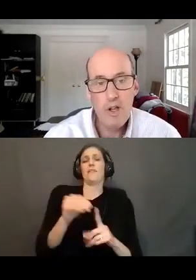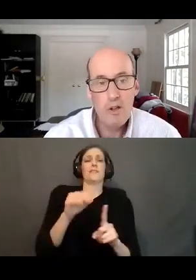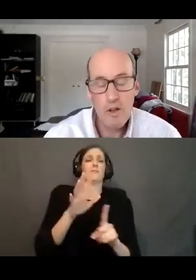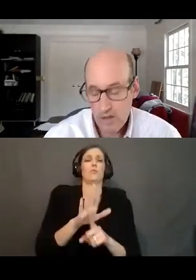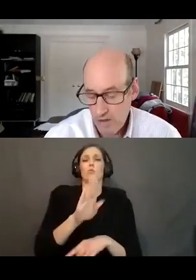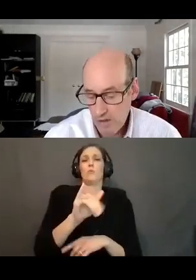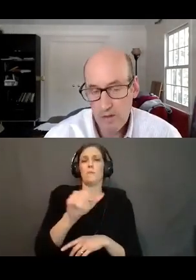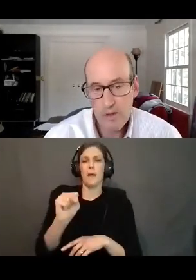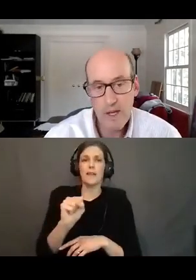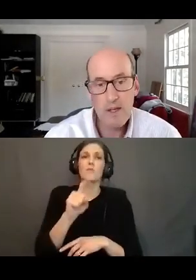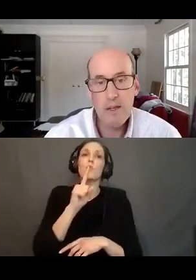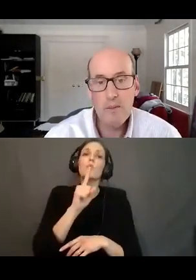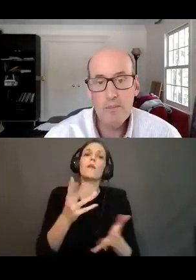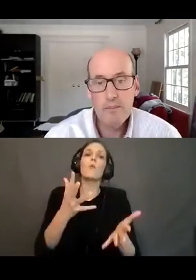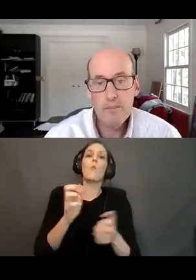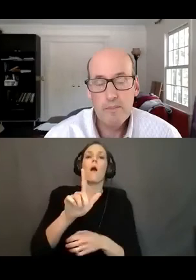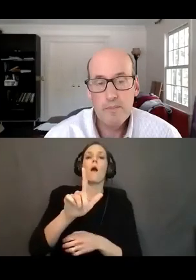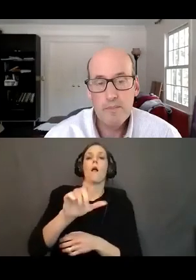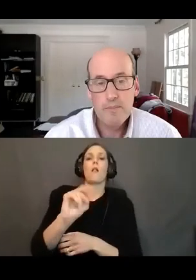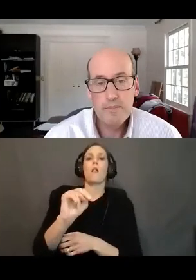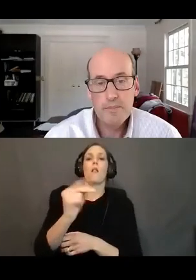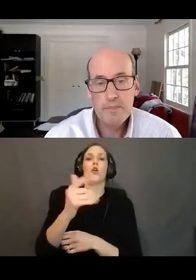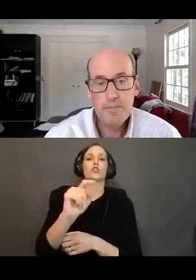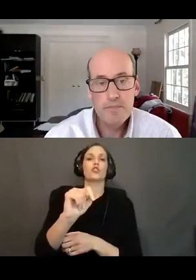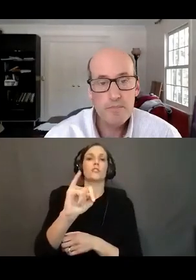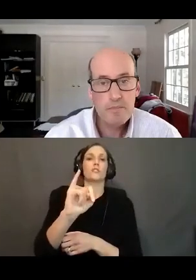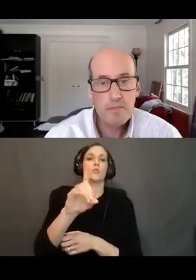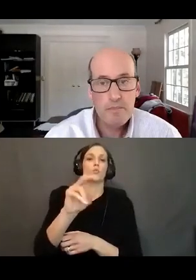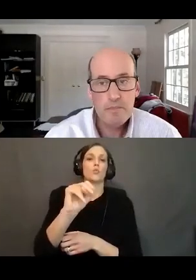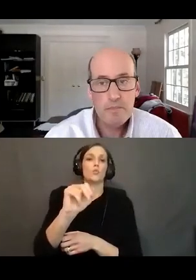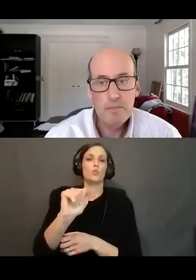leverage longitudinal data here.